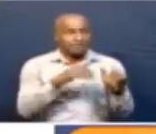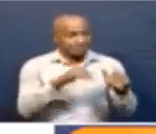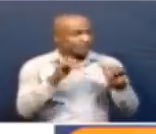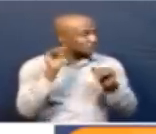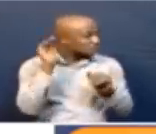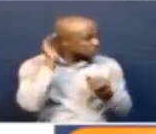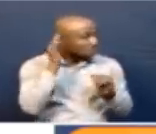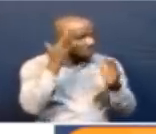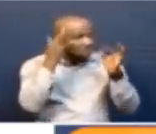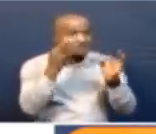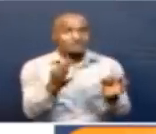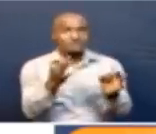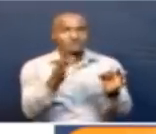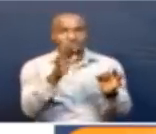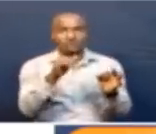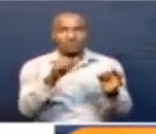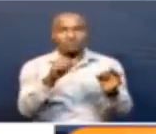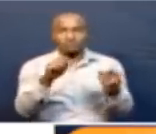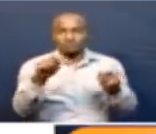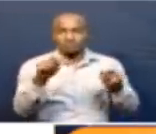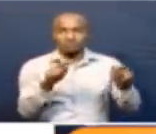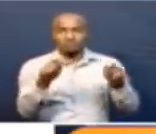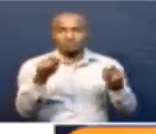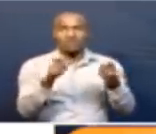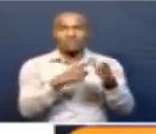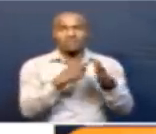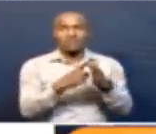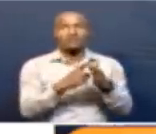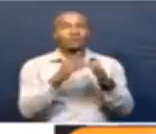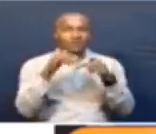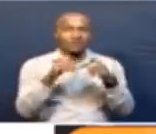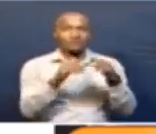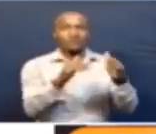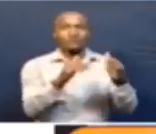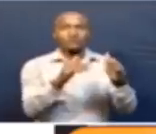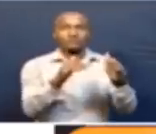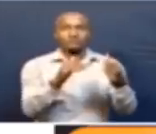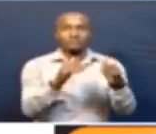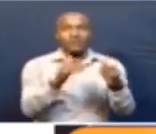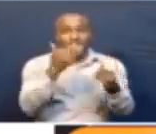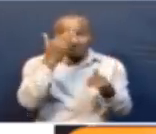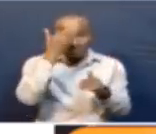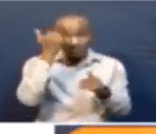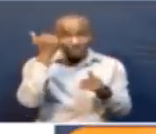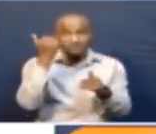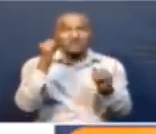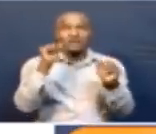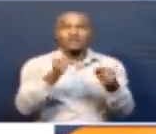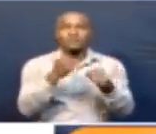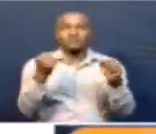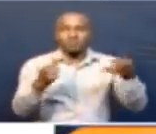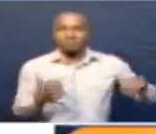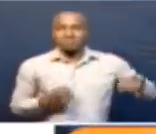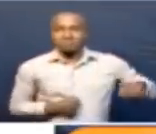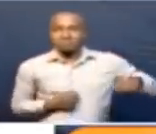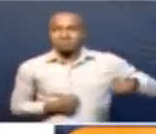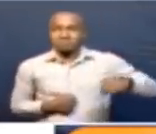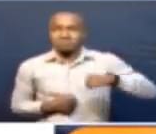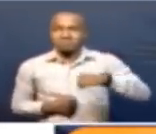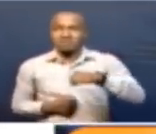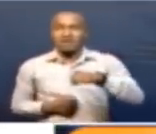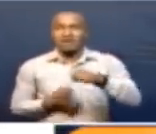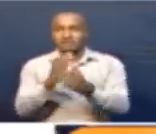the decision of the administration, mm-hmm. and I'll just comply and go back home, mm-hmm. because you cannot carry your own child. And there are